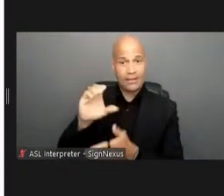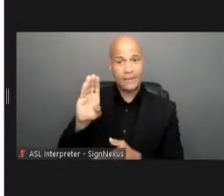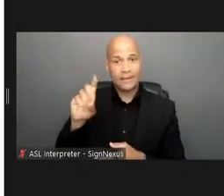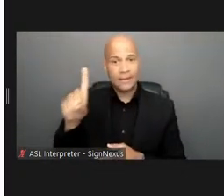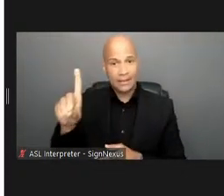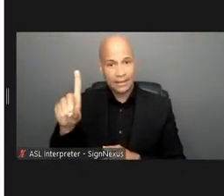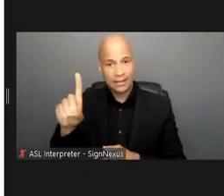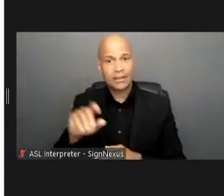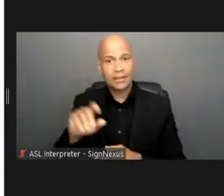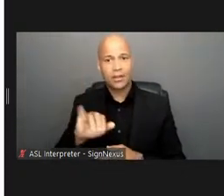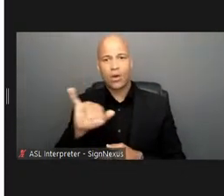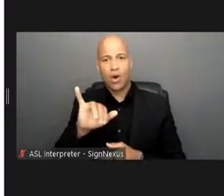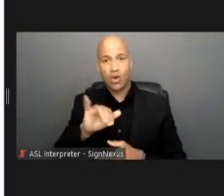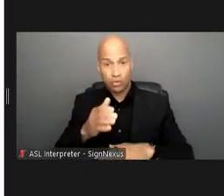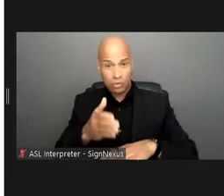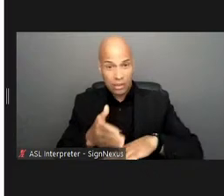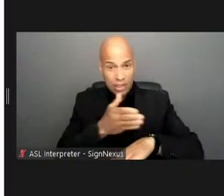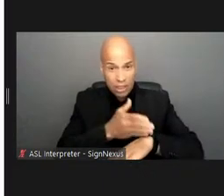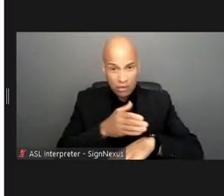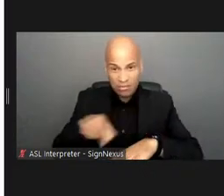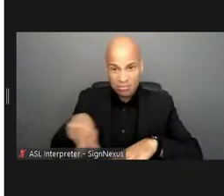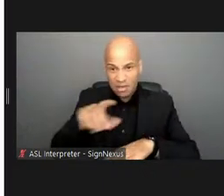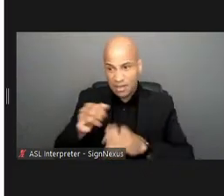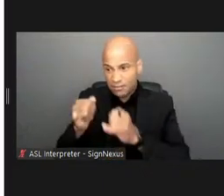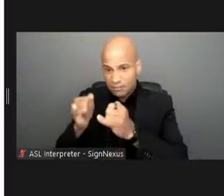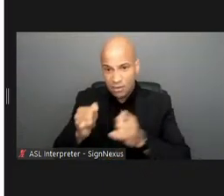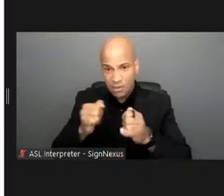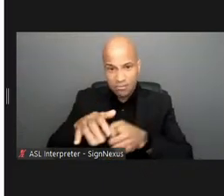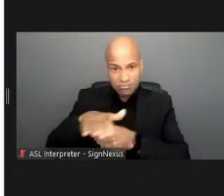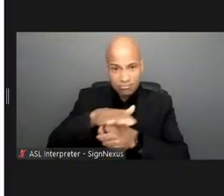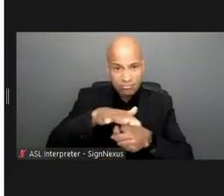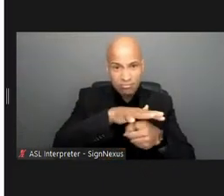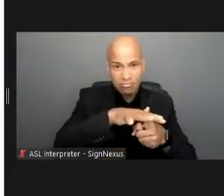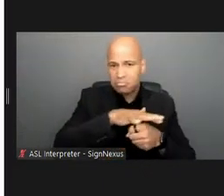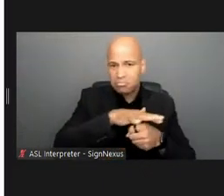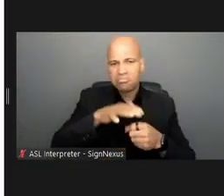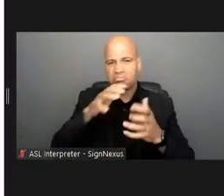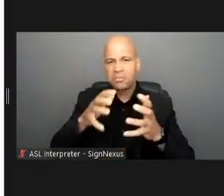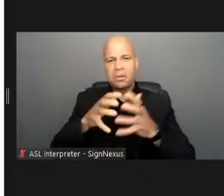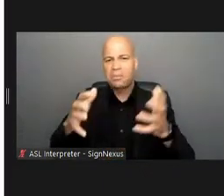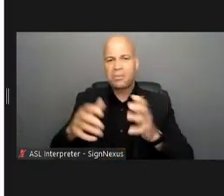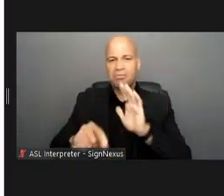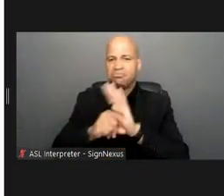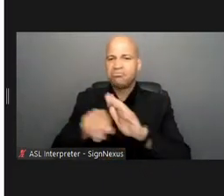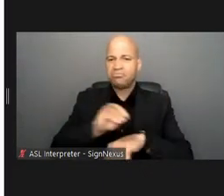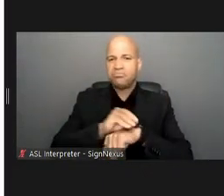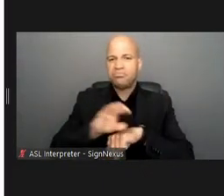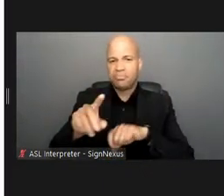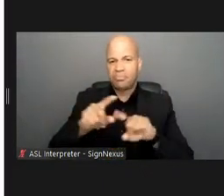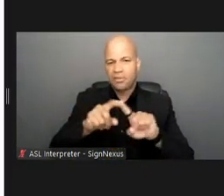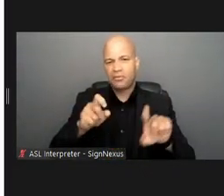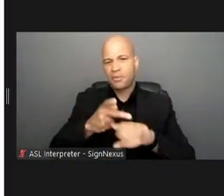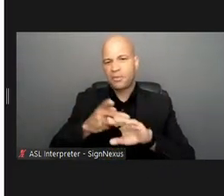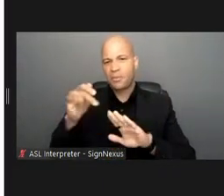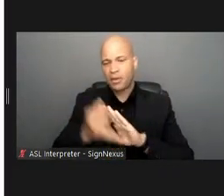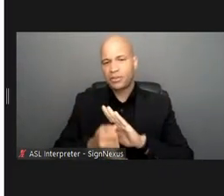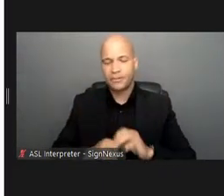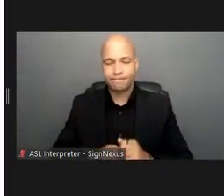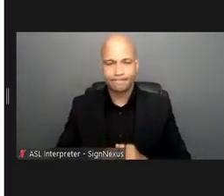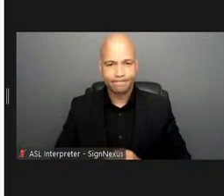but the increase at any individual location would not be large enough to result in an adverse effect from the project